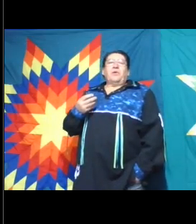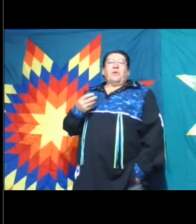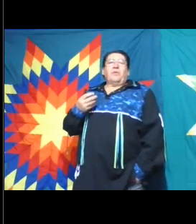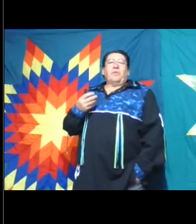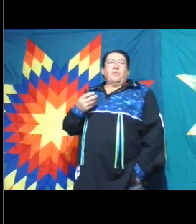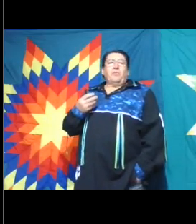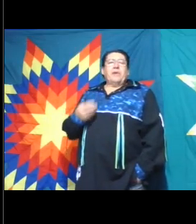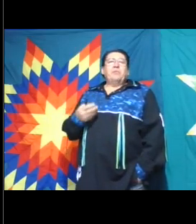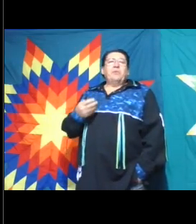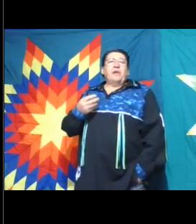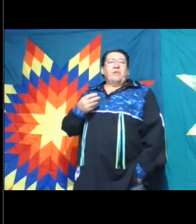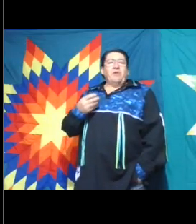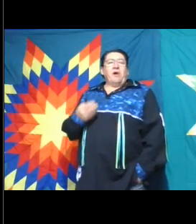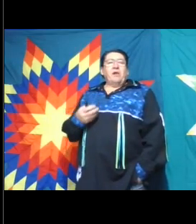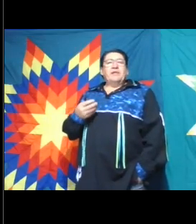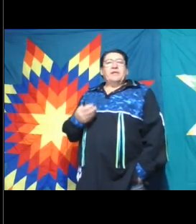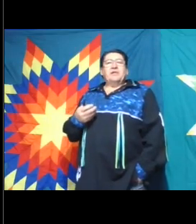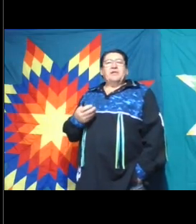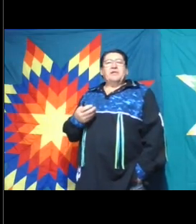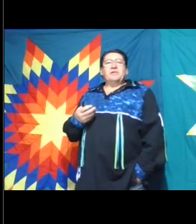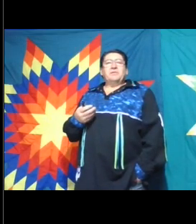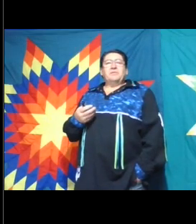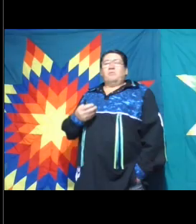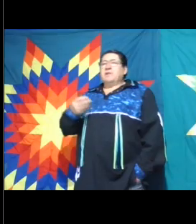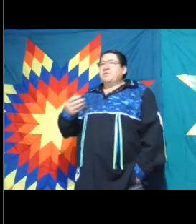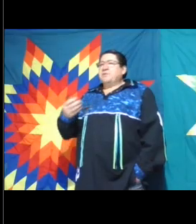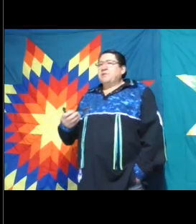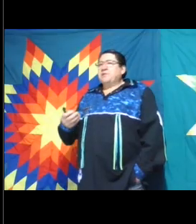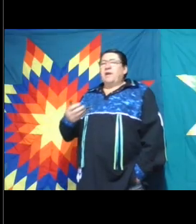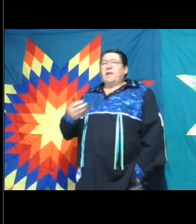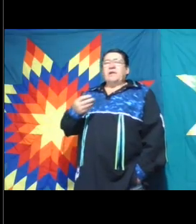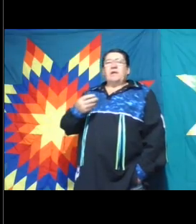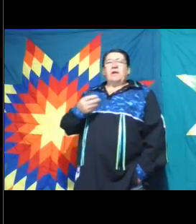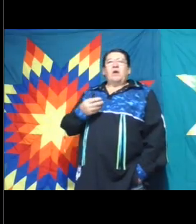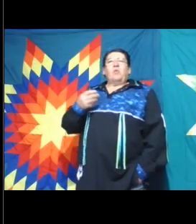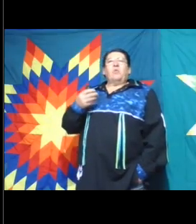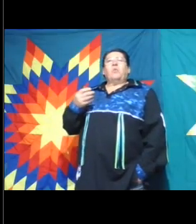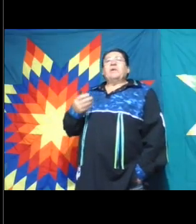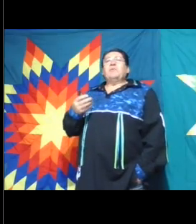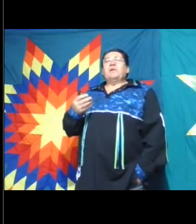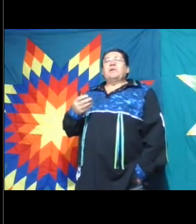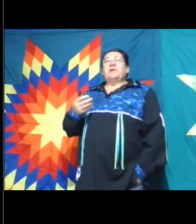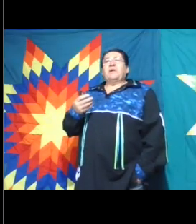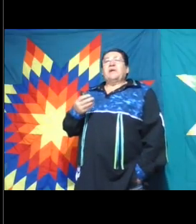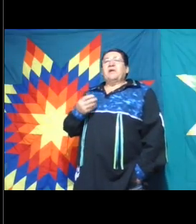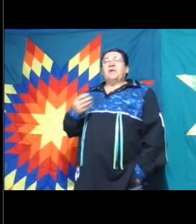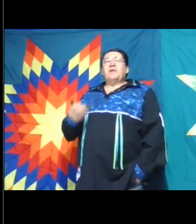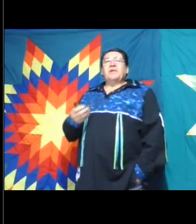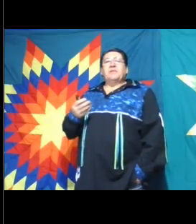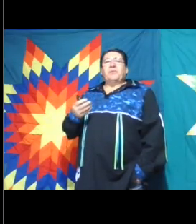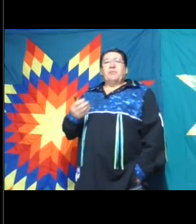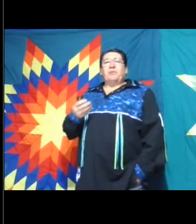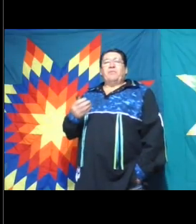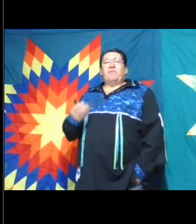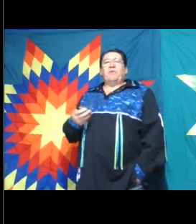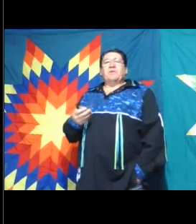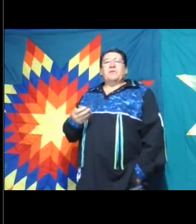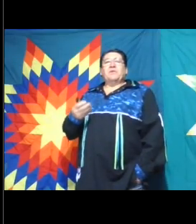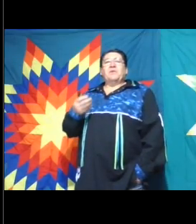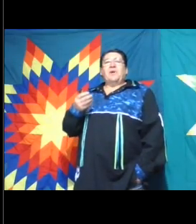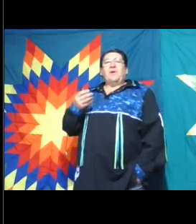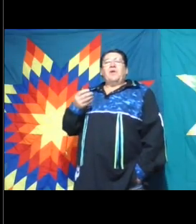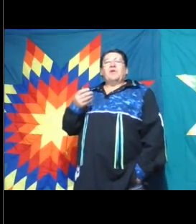People that are non-Indigenous, Western society, we would encourage people